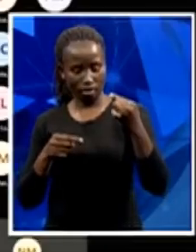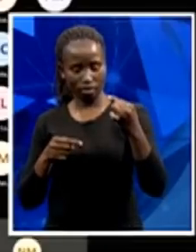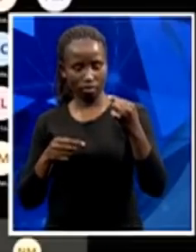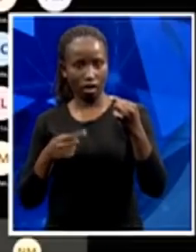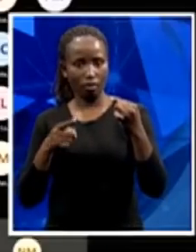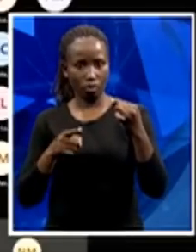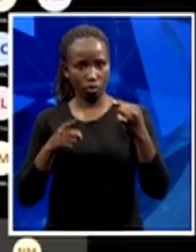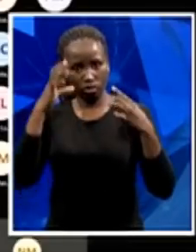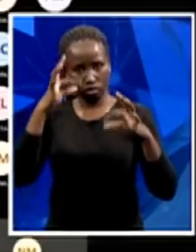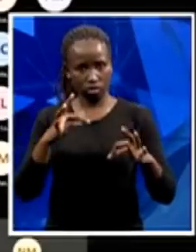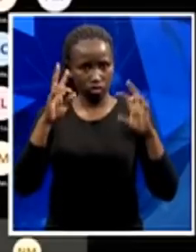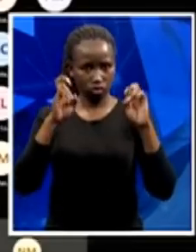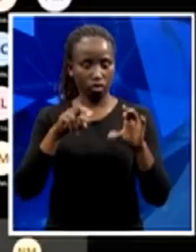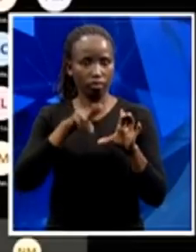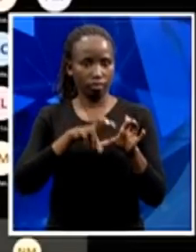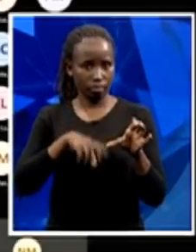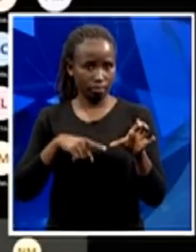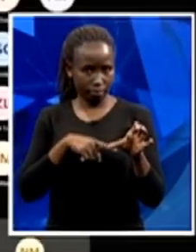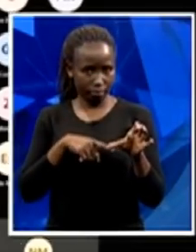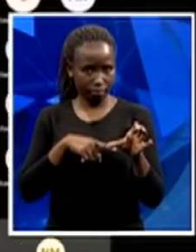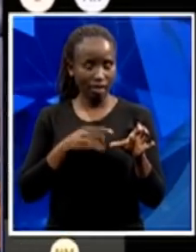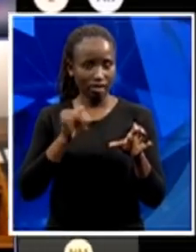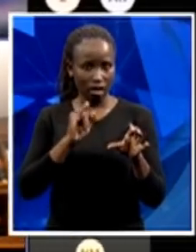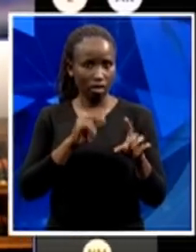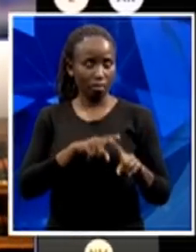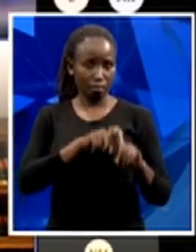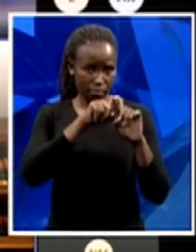still pending, and therefore this court cannot be